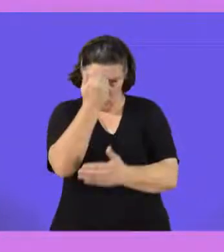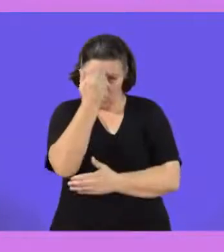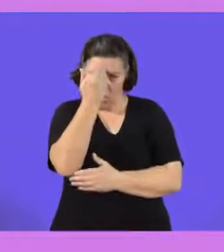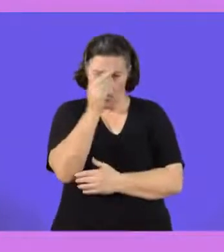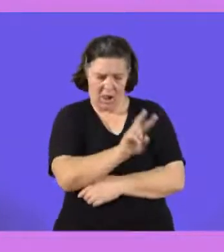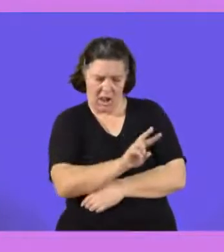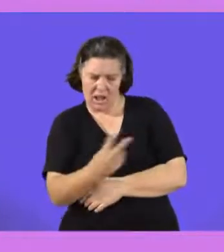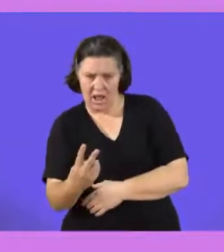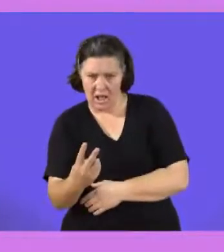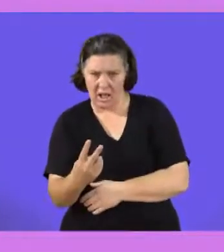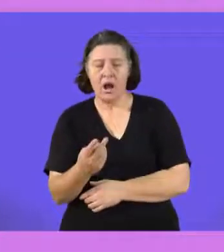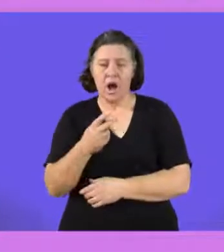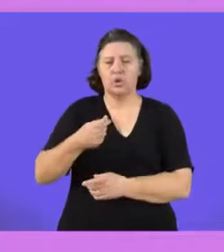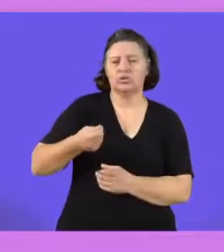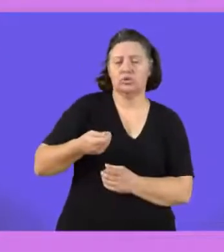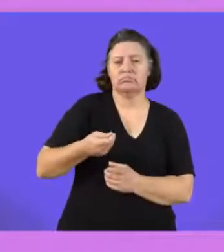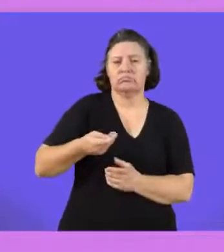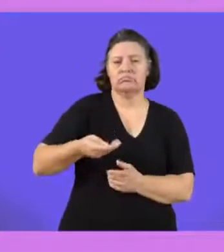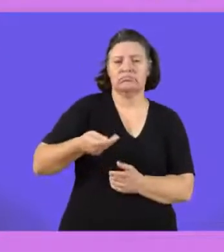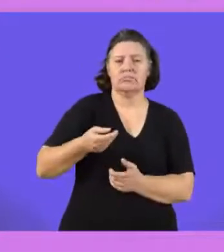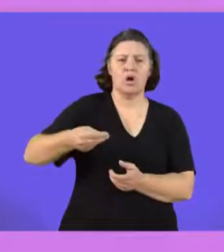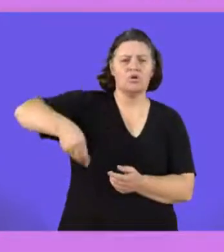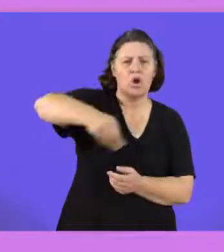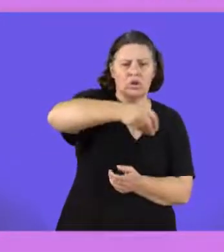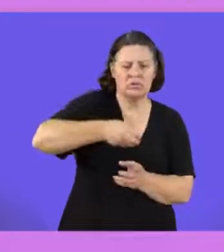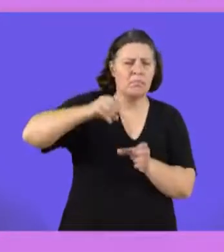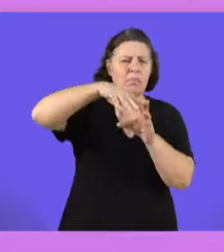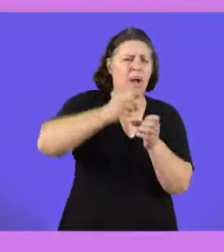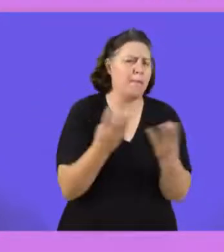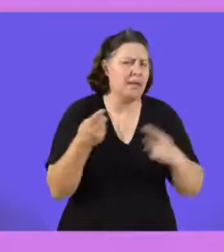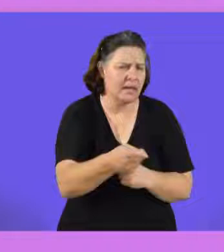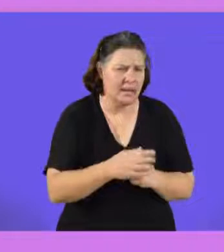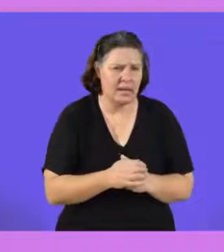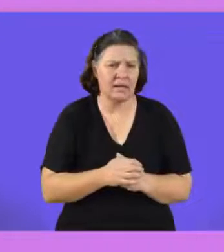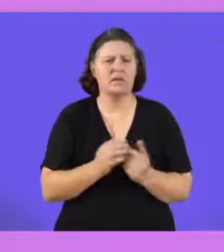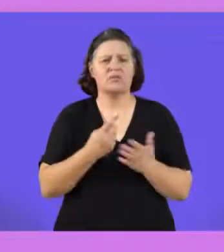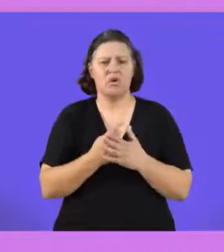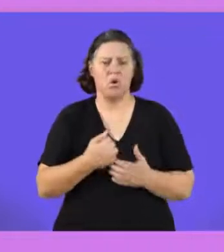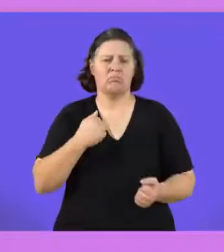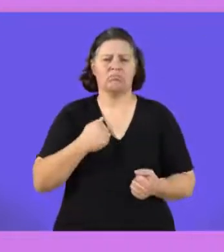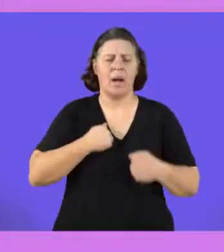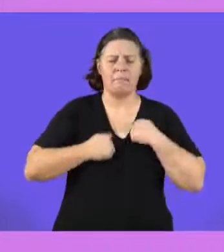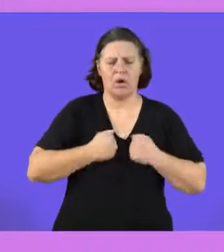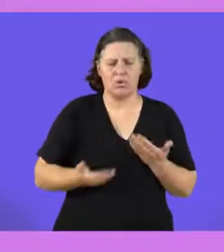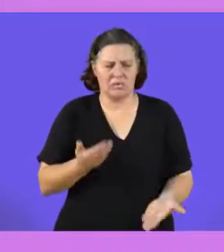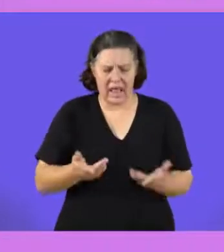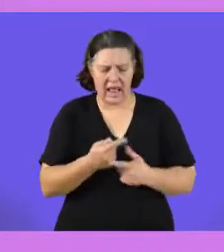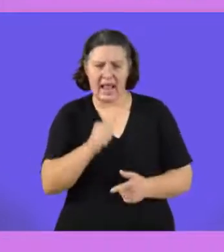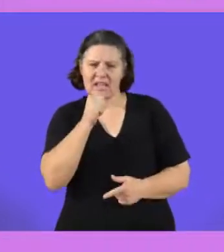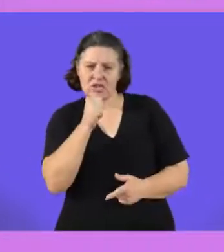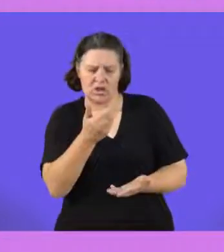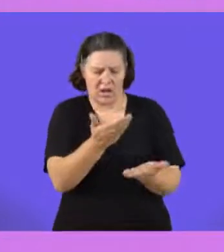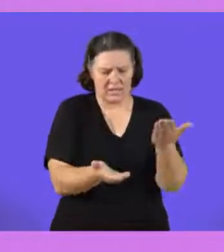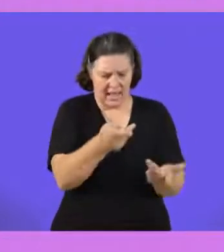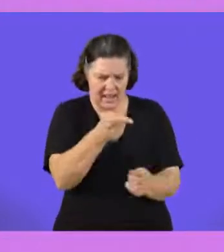you must know exactly the amount of salt that needs to be put in. Then also typical measuring instruments, that's your bathroom scale, kitchen